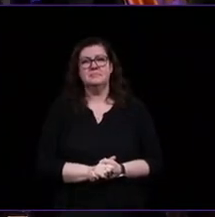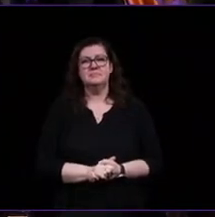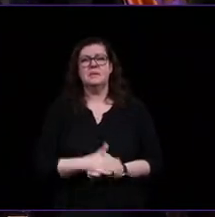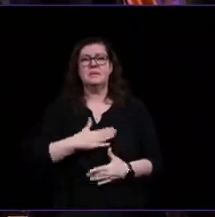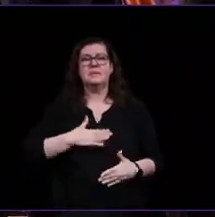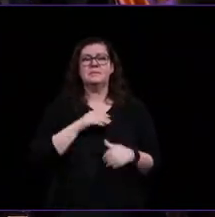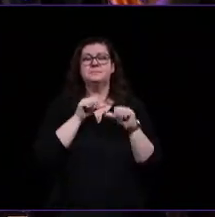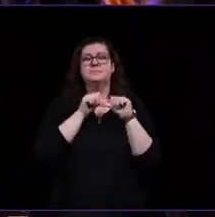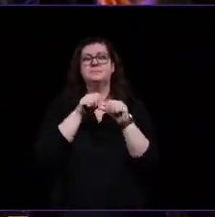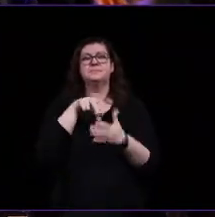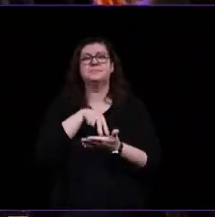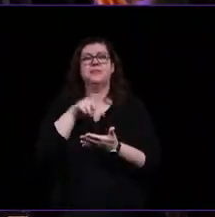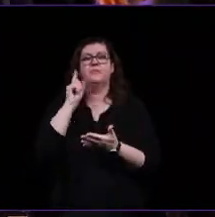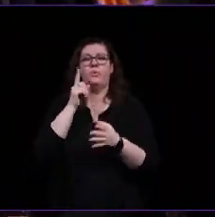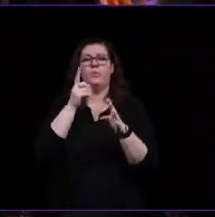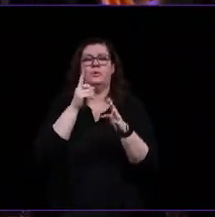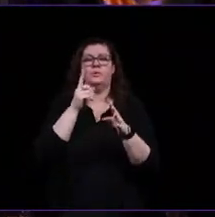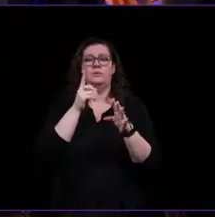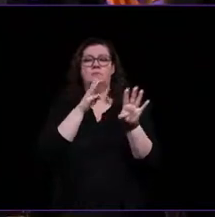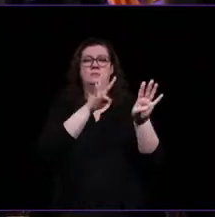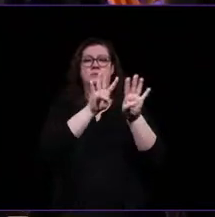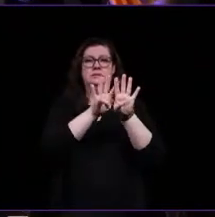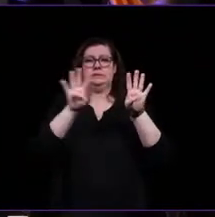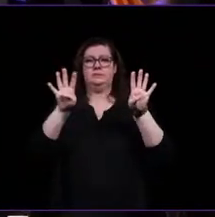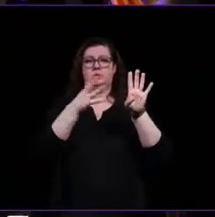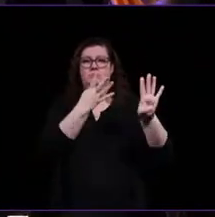please remain standing for the recessional of the stage party.